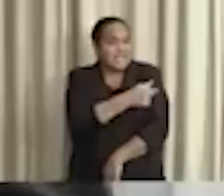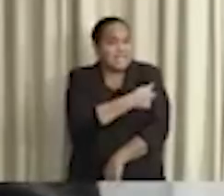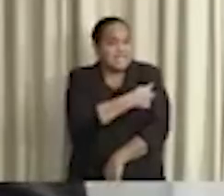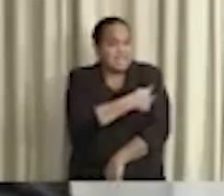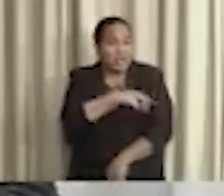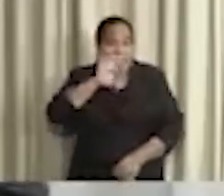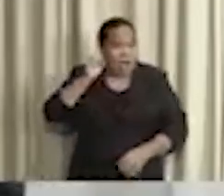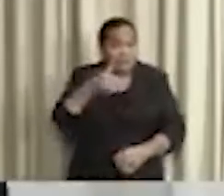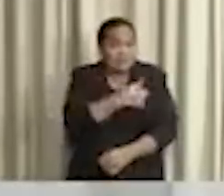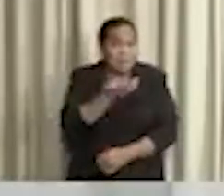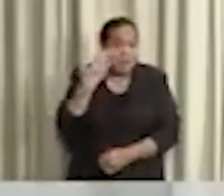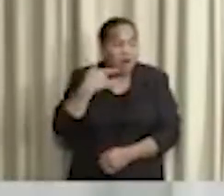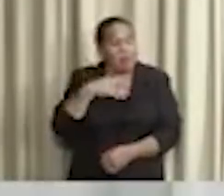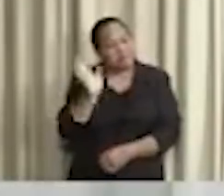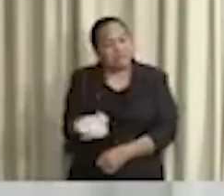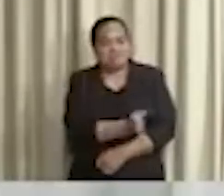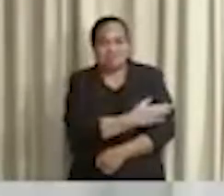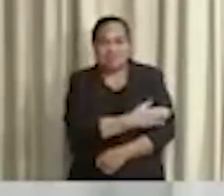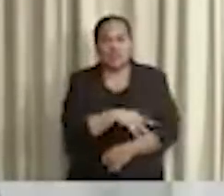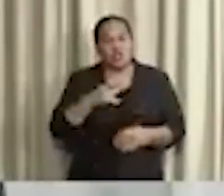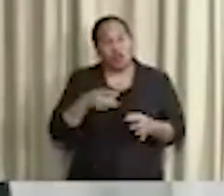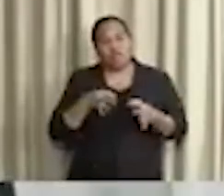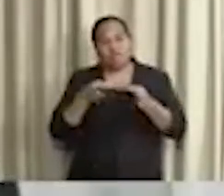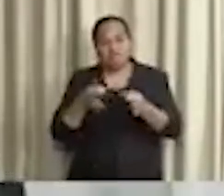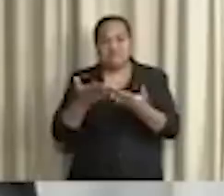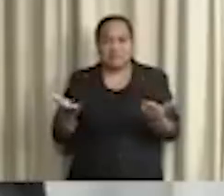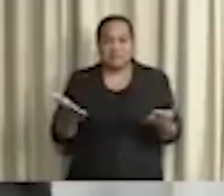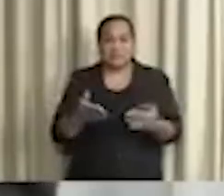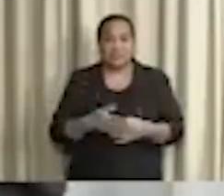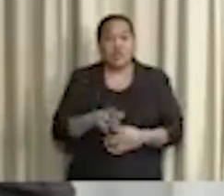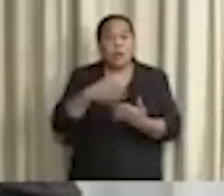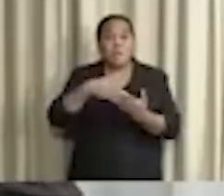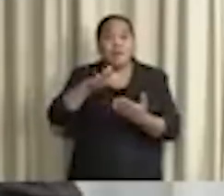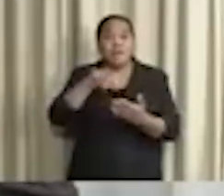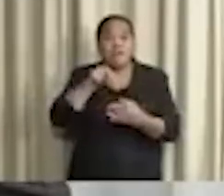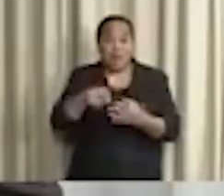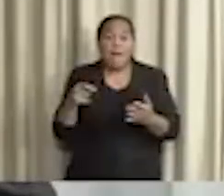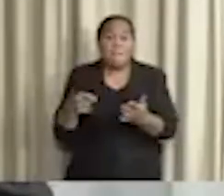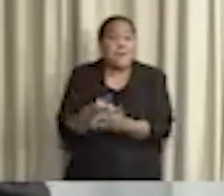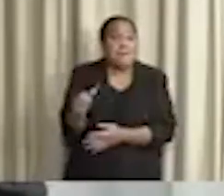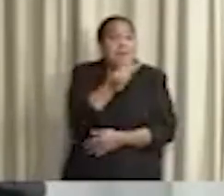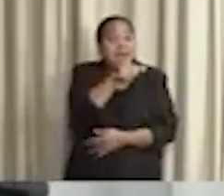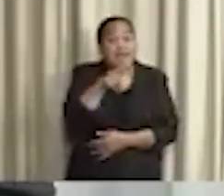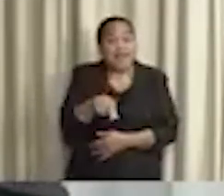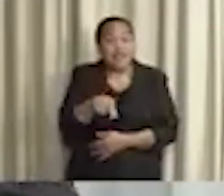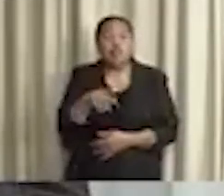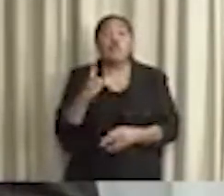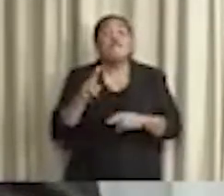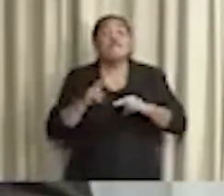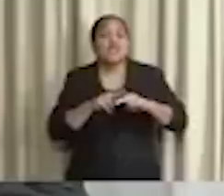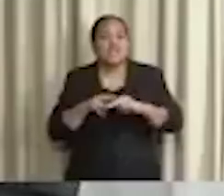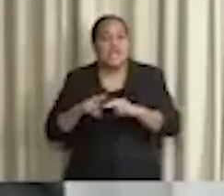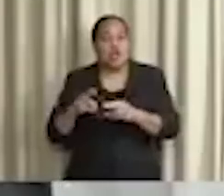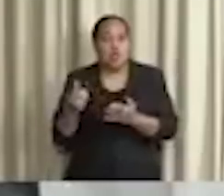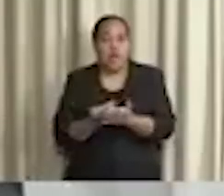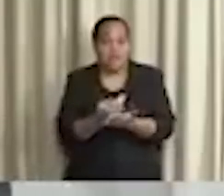recipients and approved the deferment of debt repayment under the scheme to the Fiji Revenue and Customs